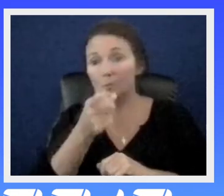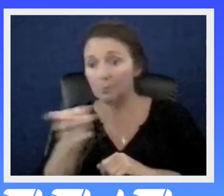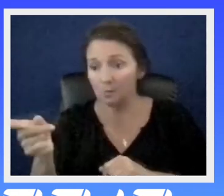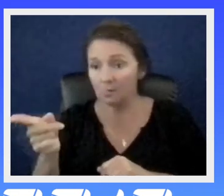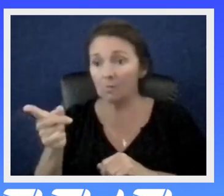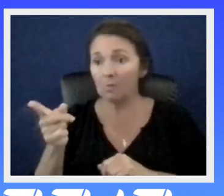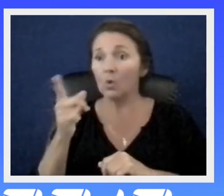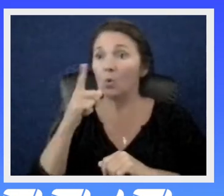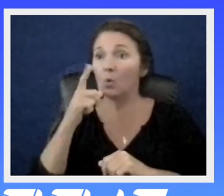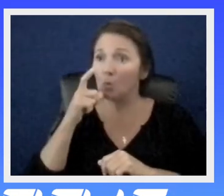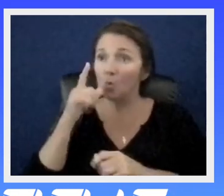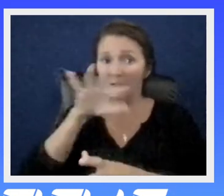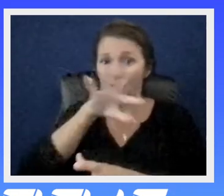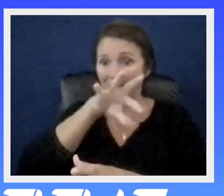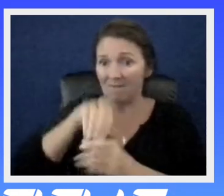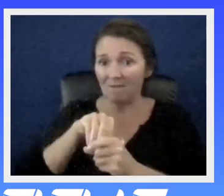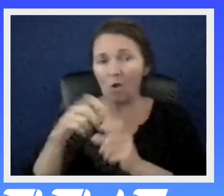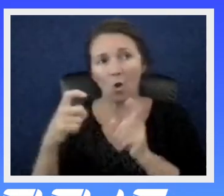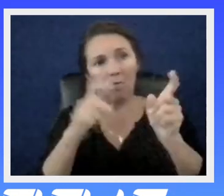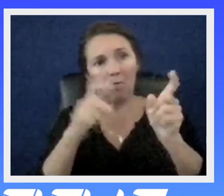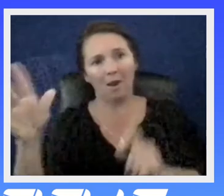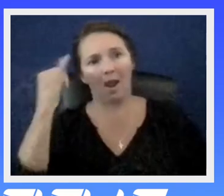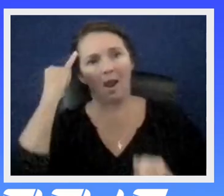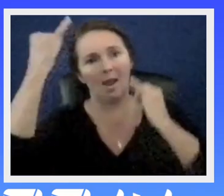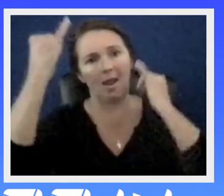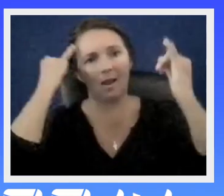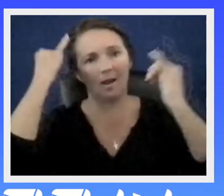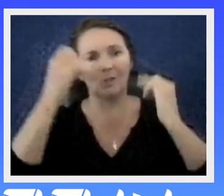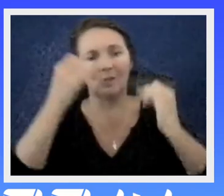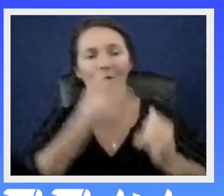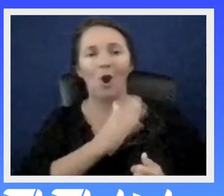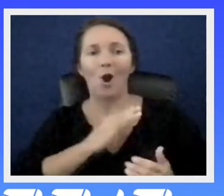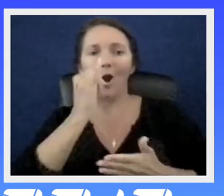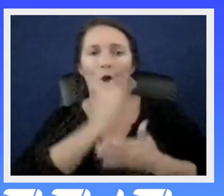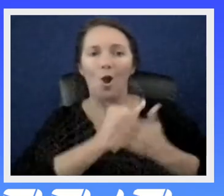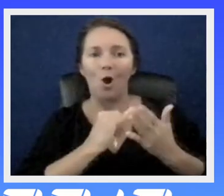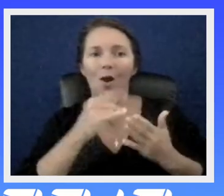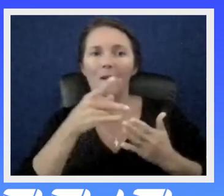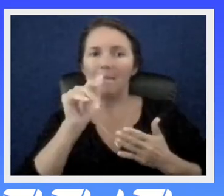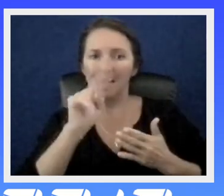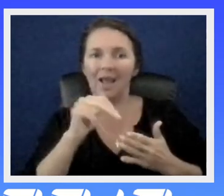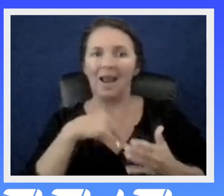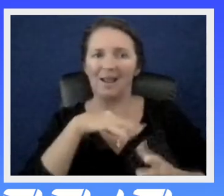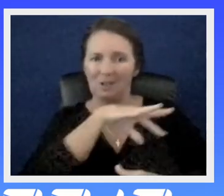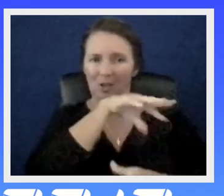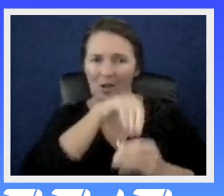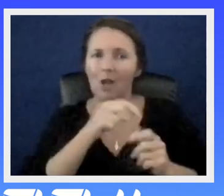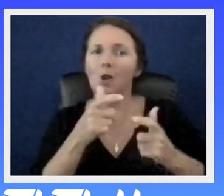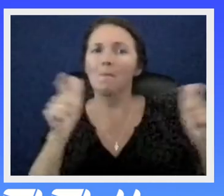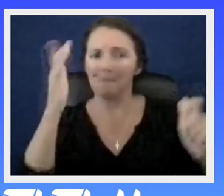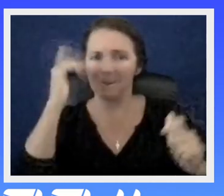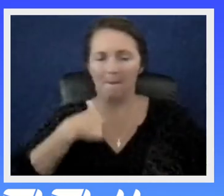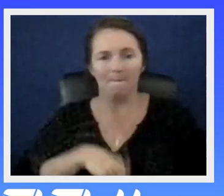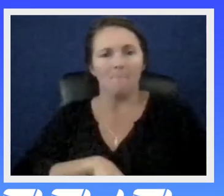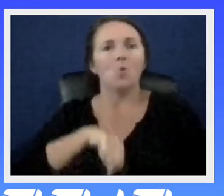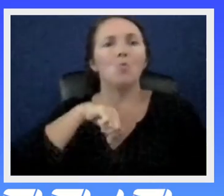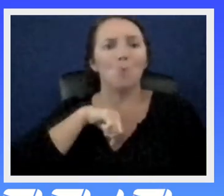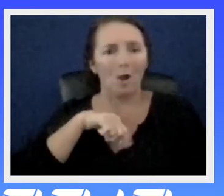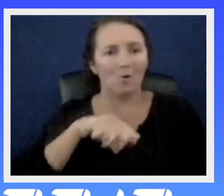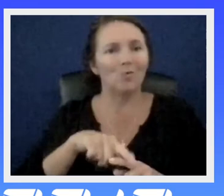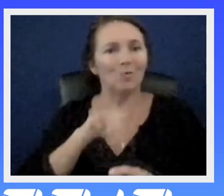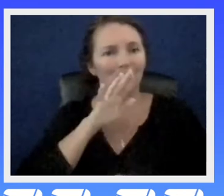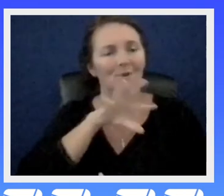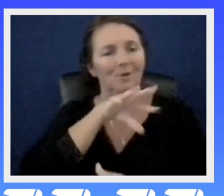forefront are contributing the ideas. And so our arts plan already encapsulates a large piece of this because I've been proud to already be in coalition